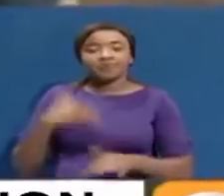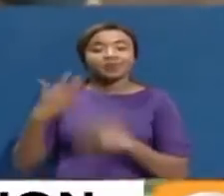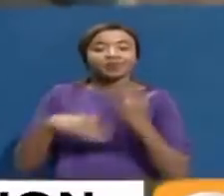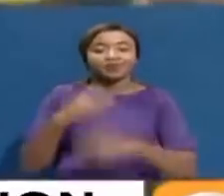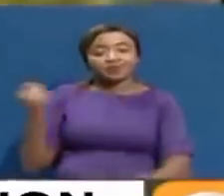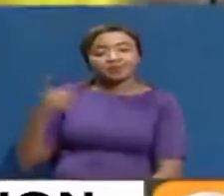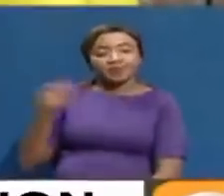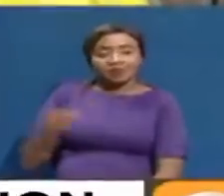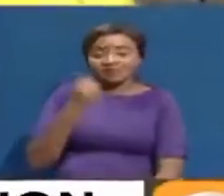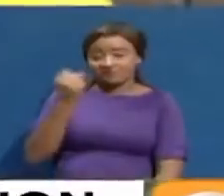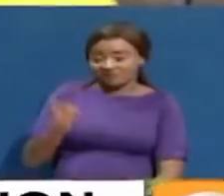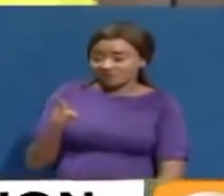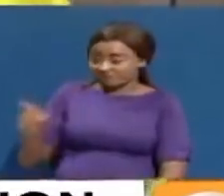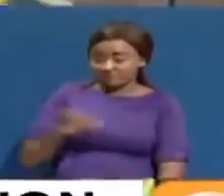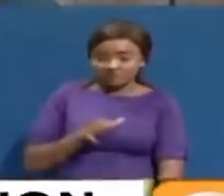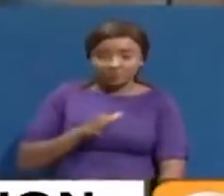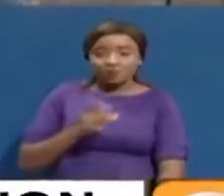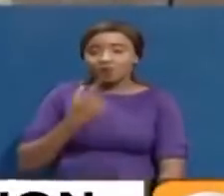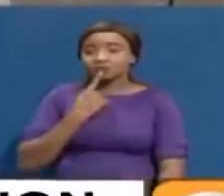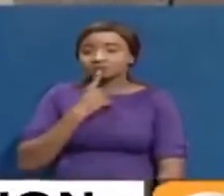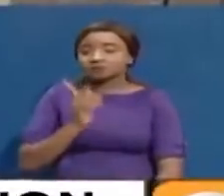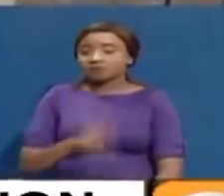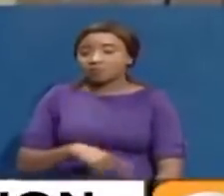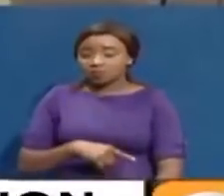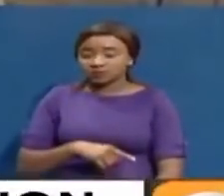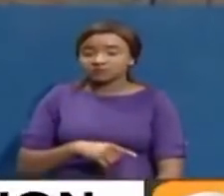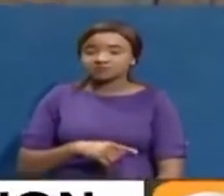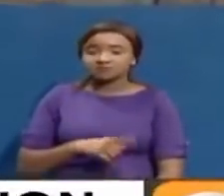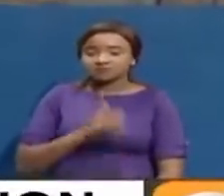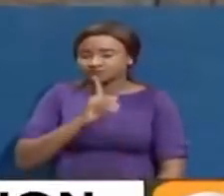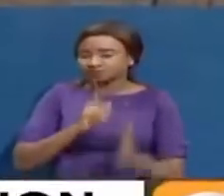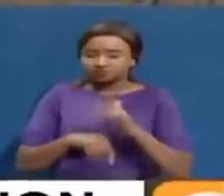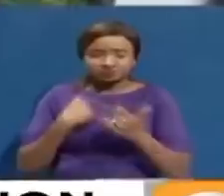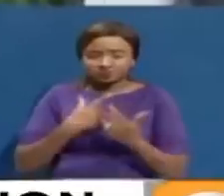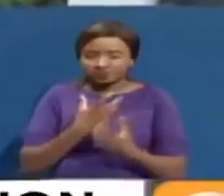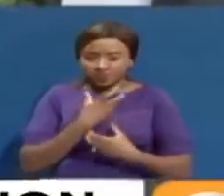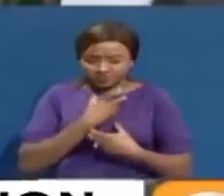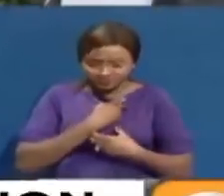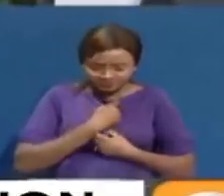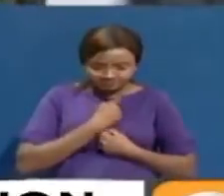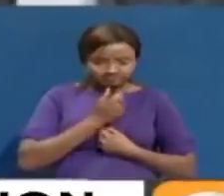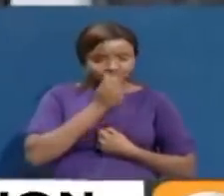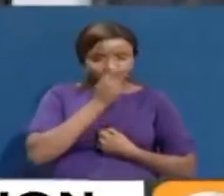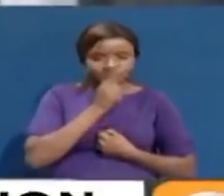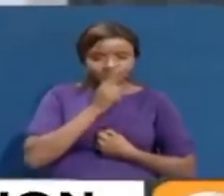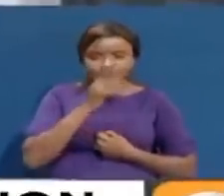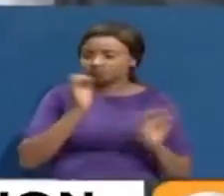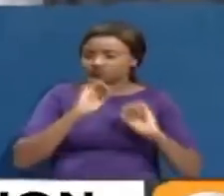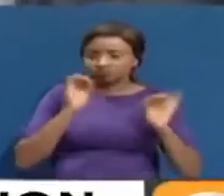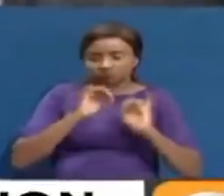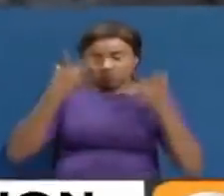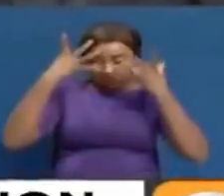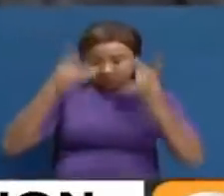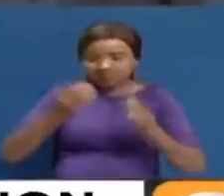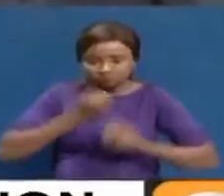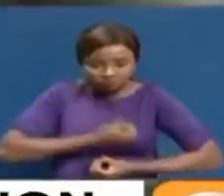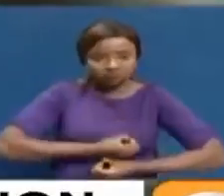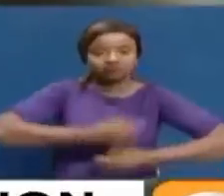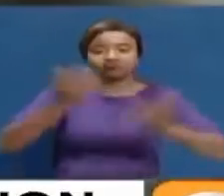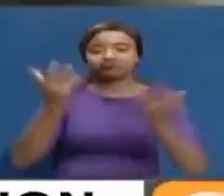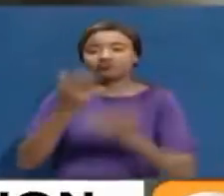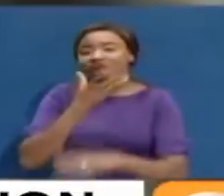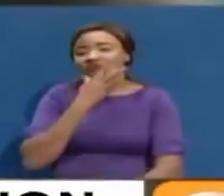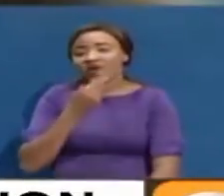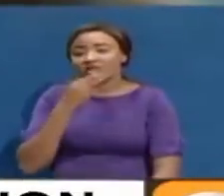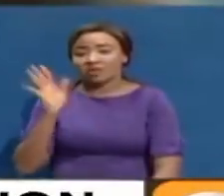5 months later, Wangari says in her alleged confession that she could no longer live with her guilt and decided to share the news with her